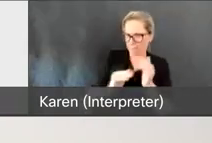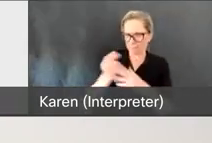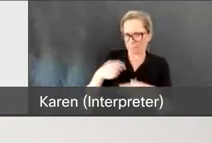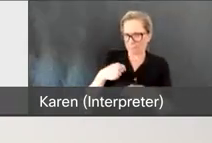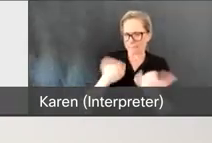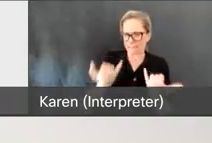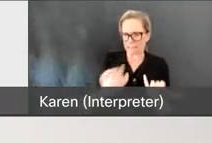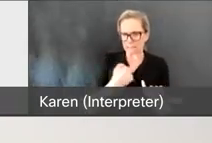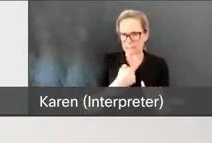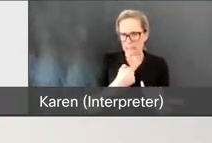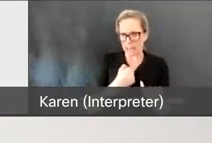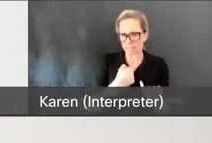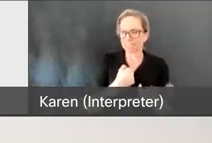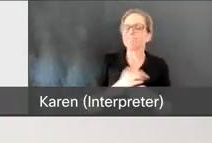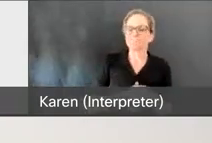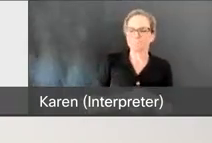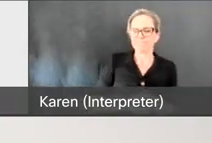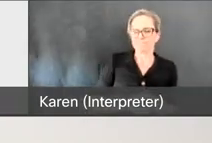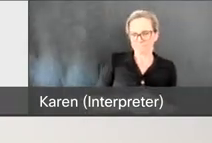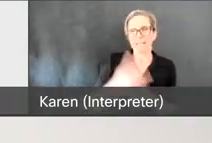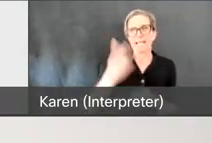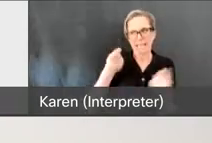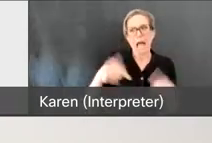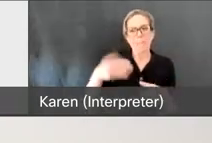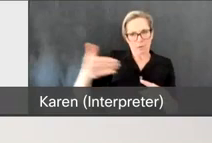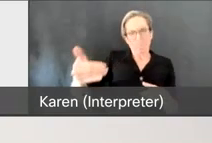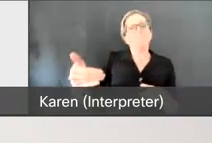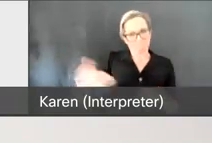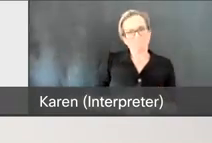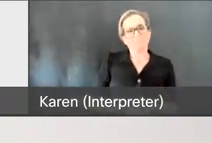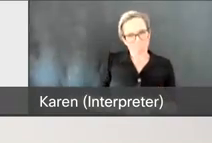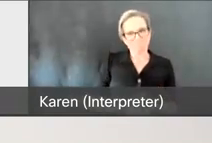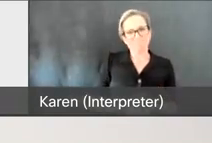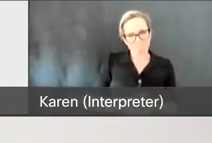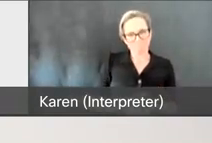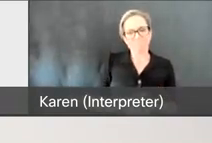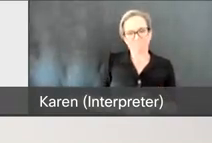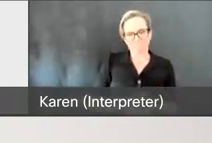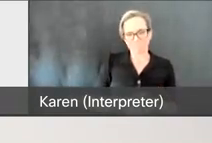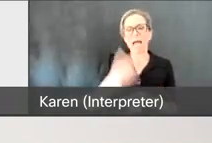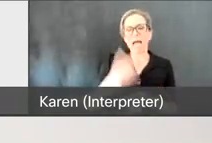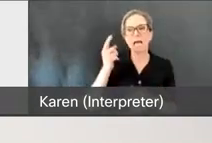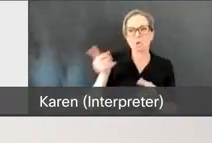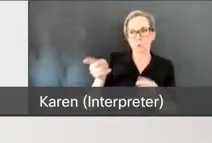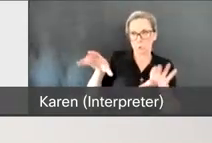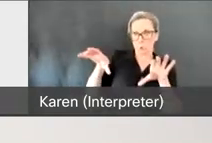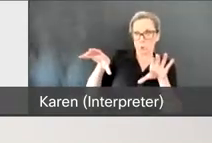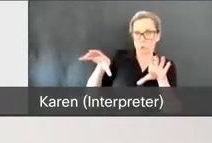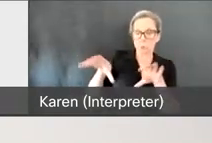we see that a lot. And so I think what you decided to do